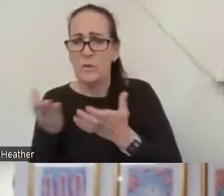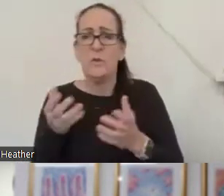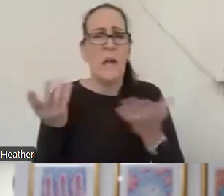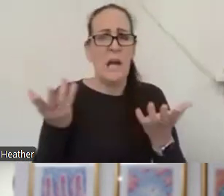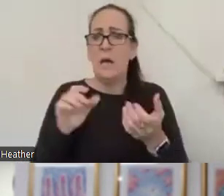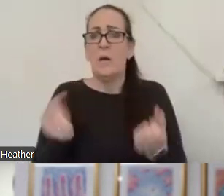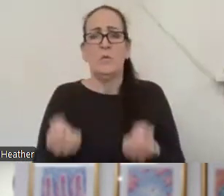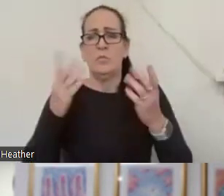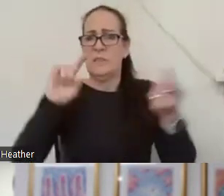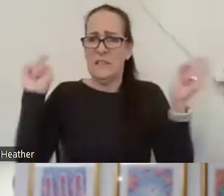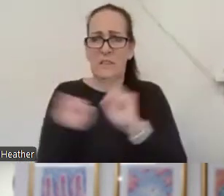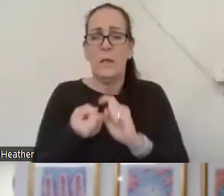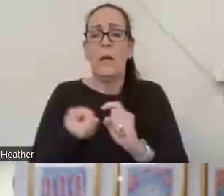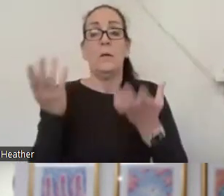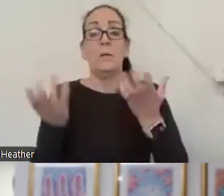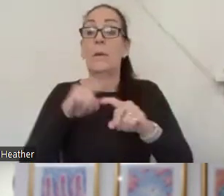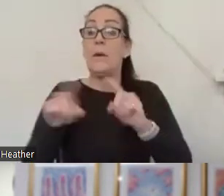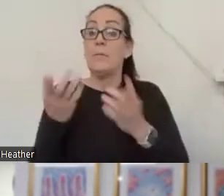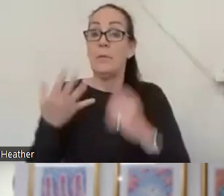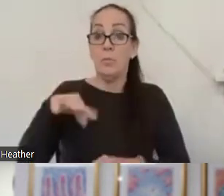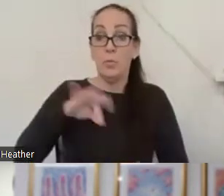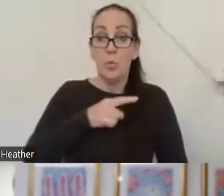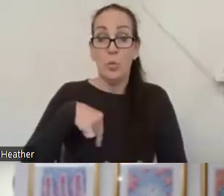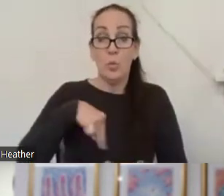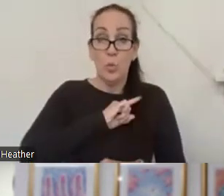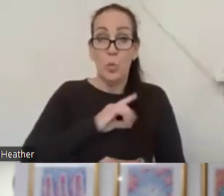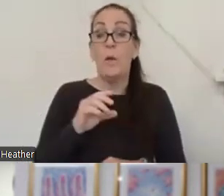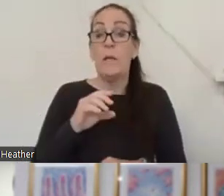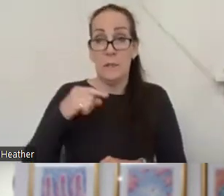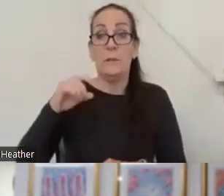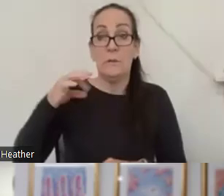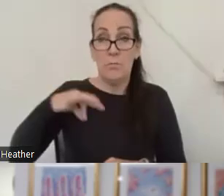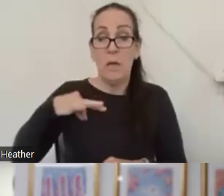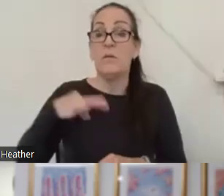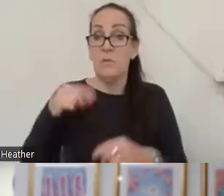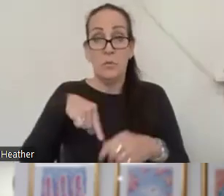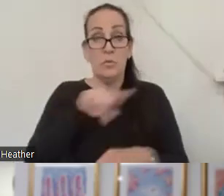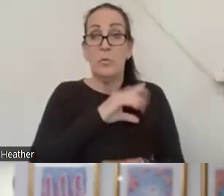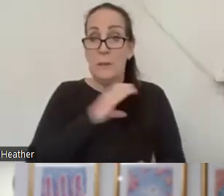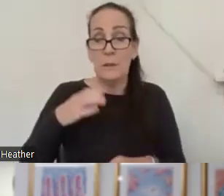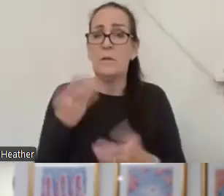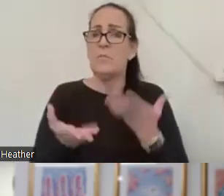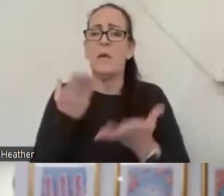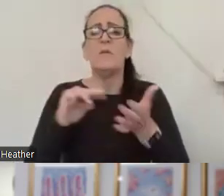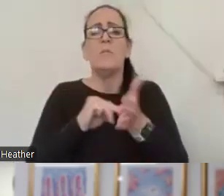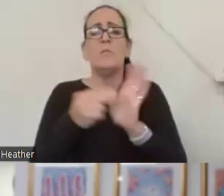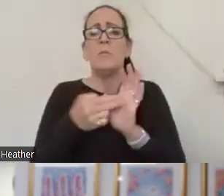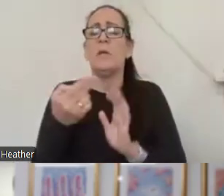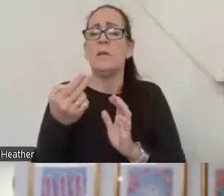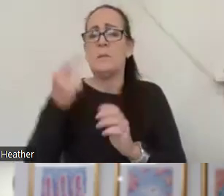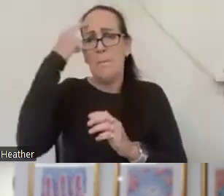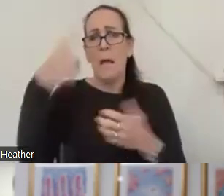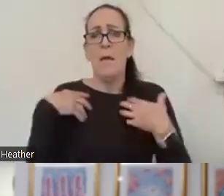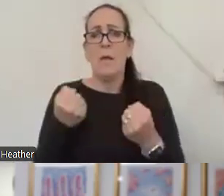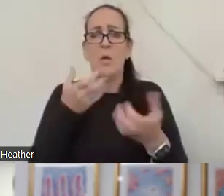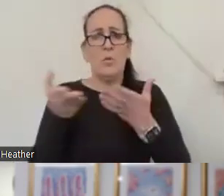change. But we might benefit as a committee from a presentation on like what is the lay of the land right now for mental health services for